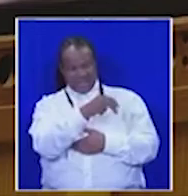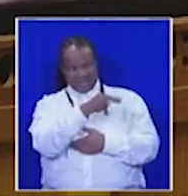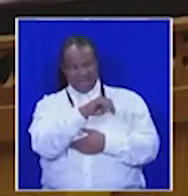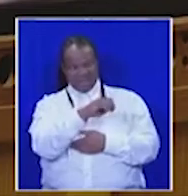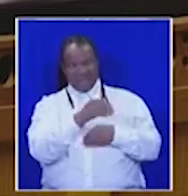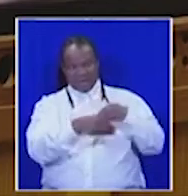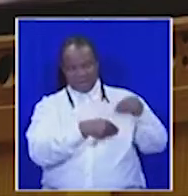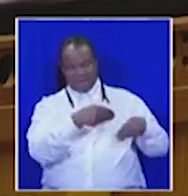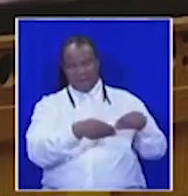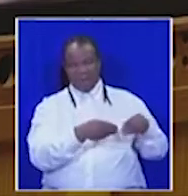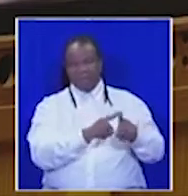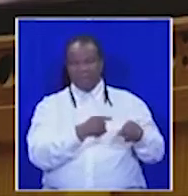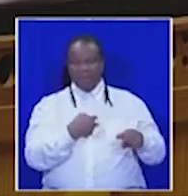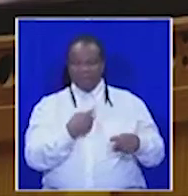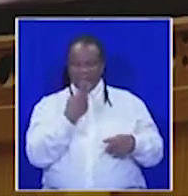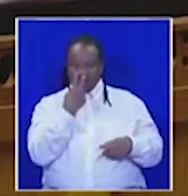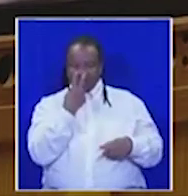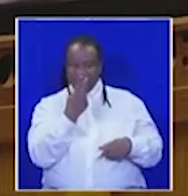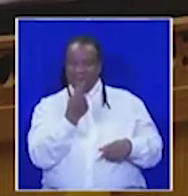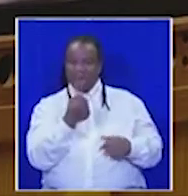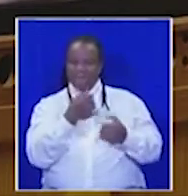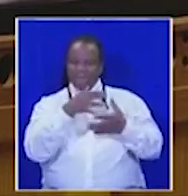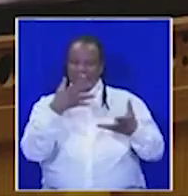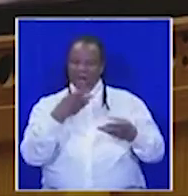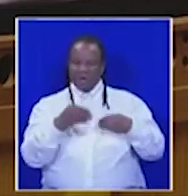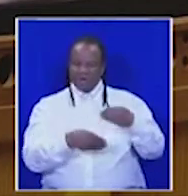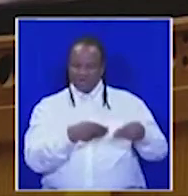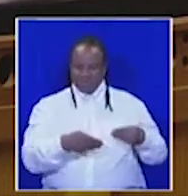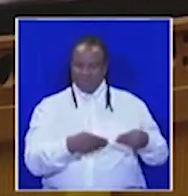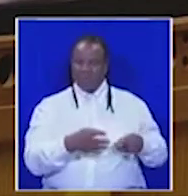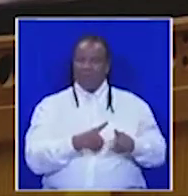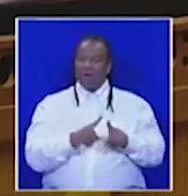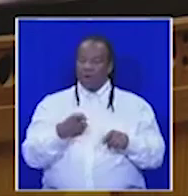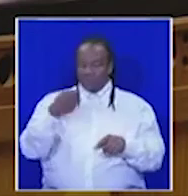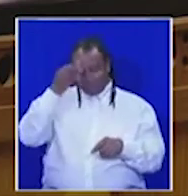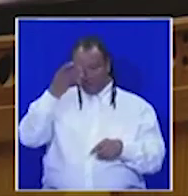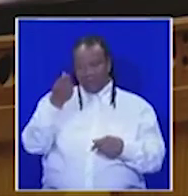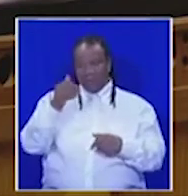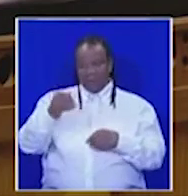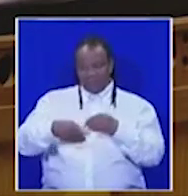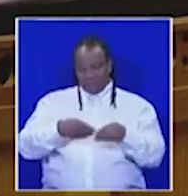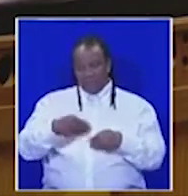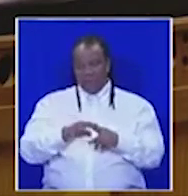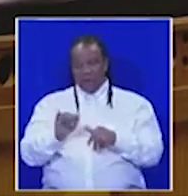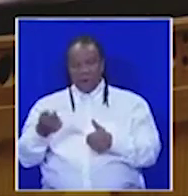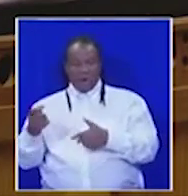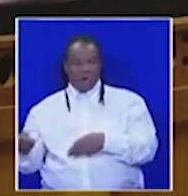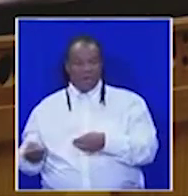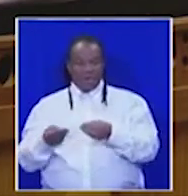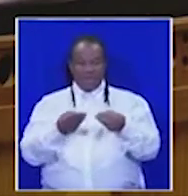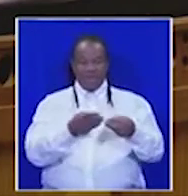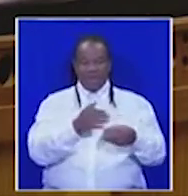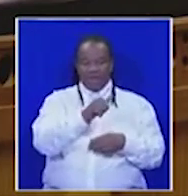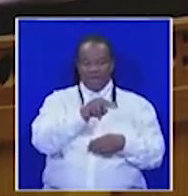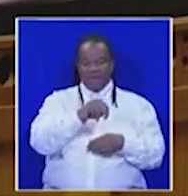the ANC funneling millions, the ANC in government funneling millions of government and public money to the ANC in business, so that a